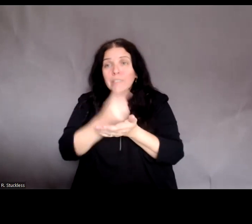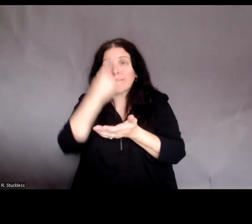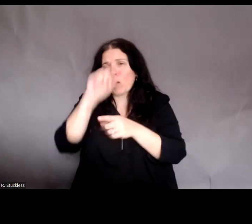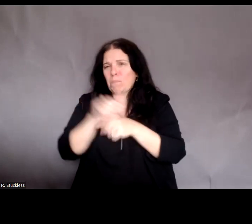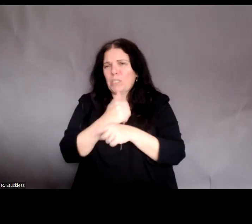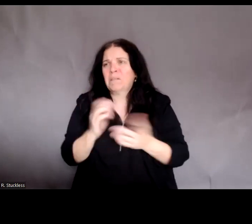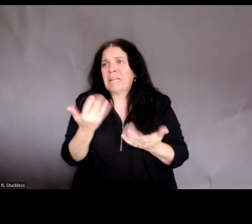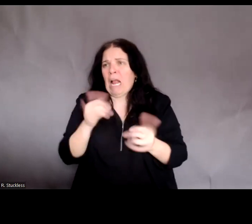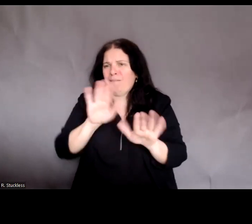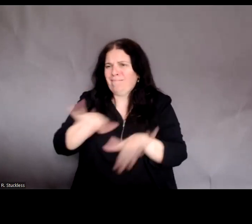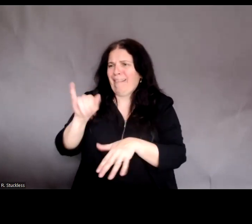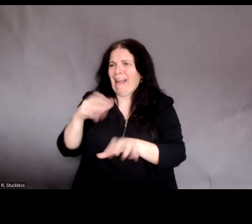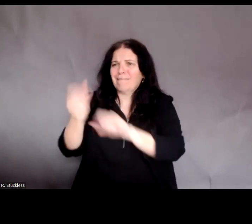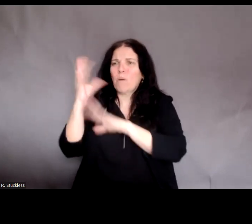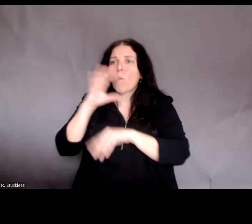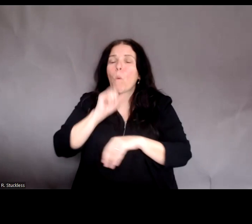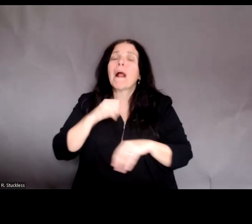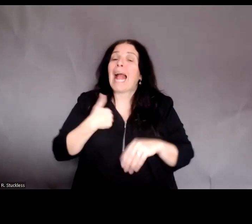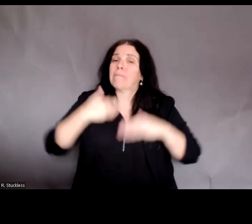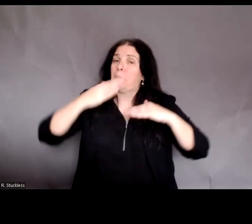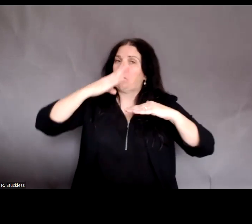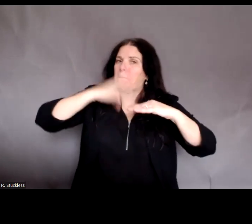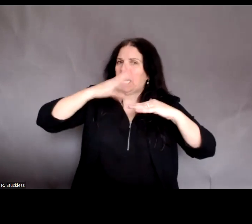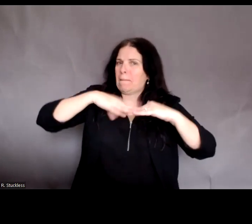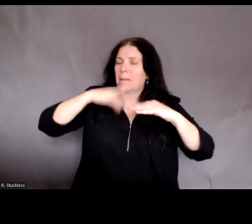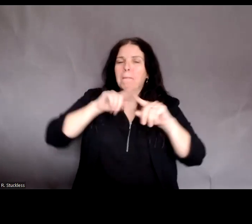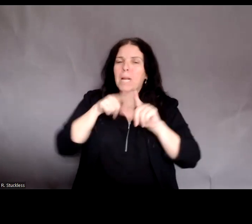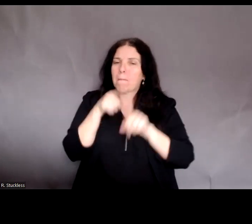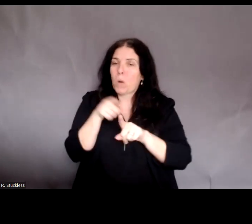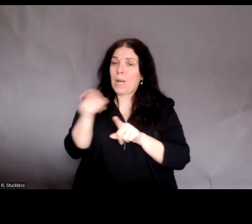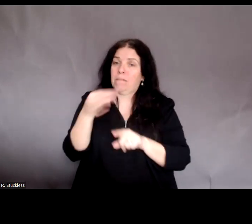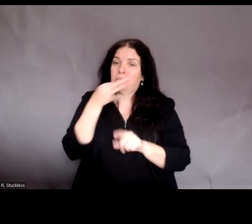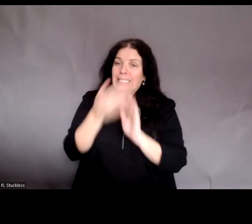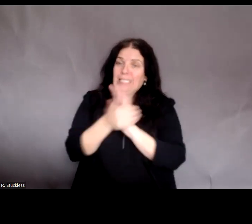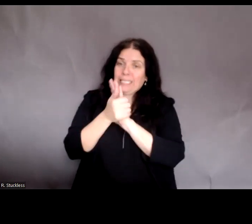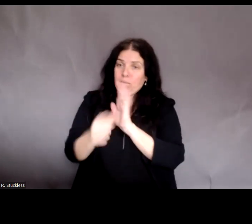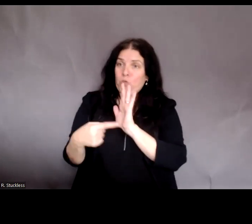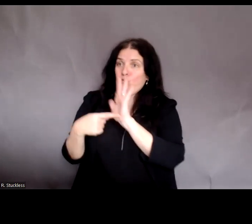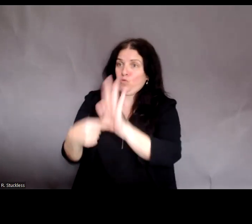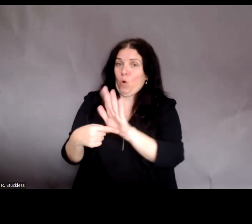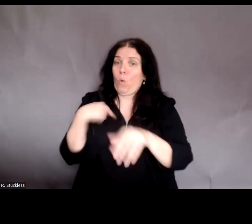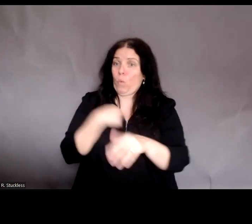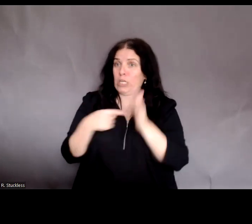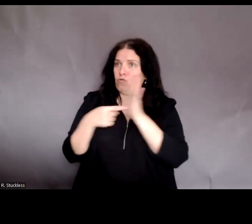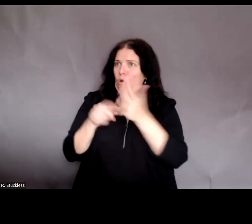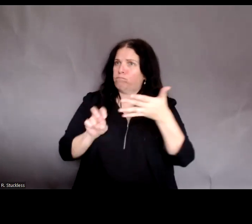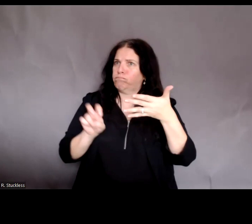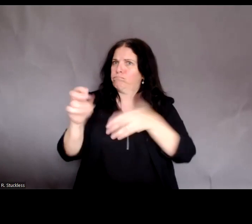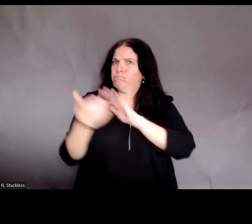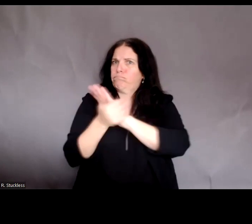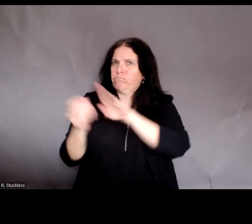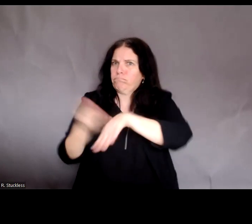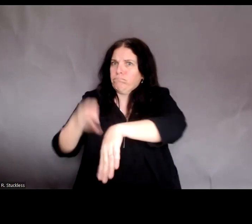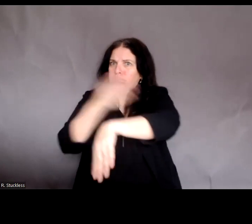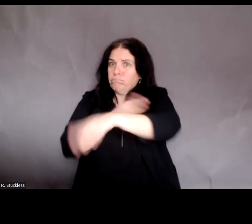that anymore. It's a minimum, but as long as they meet the competencies and we show true competency progression, then that's what's